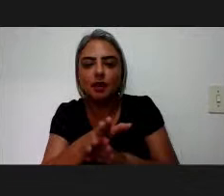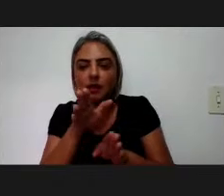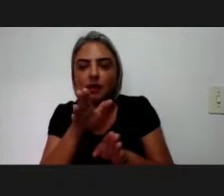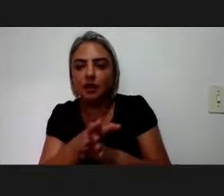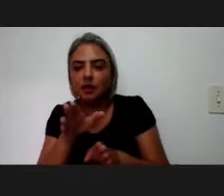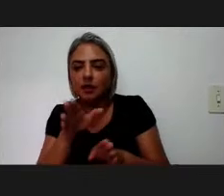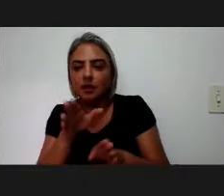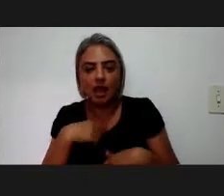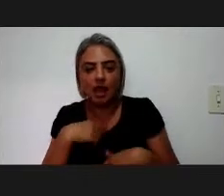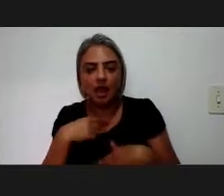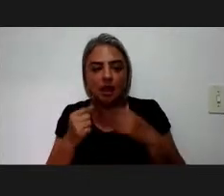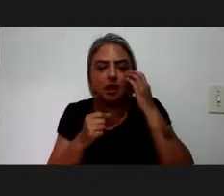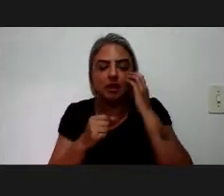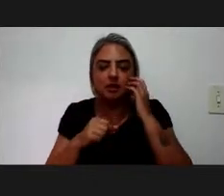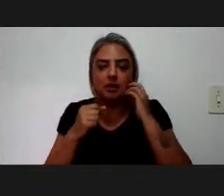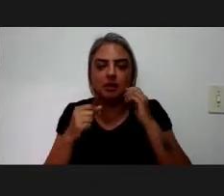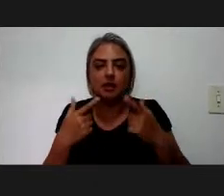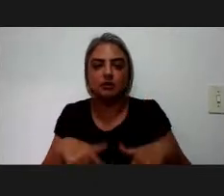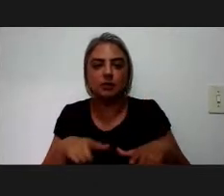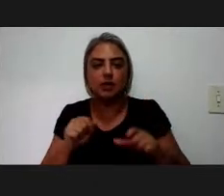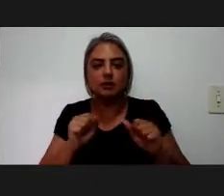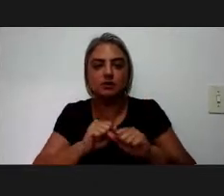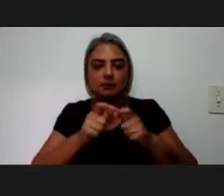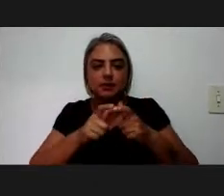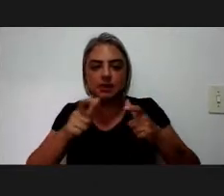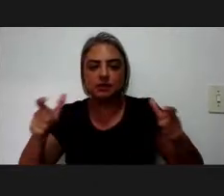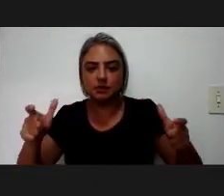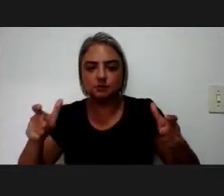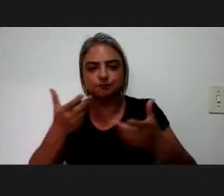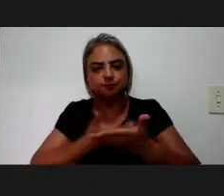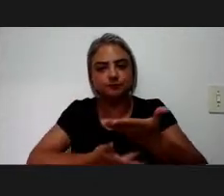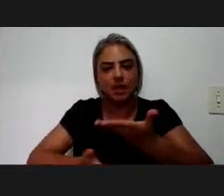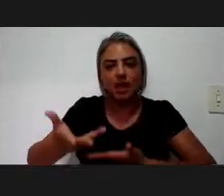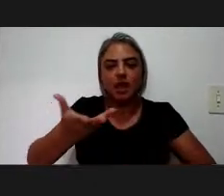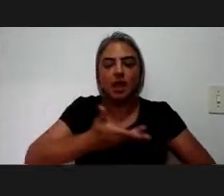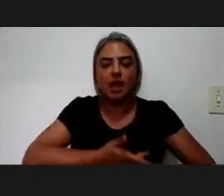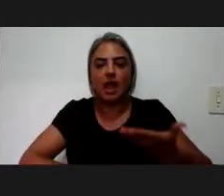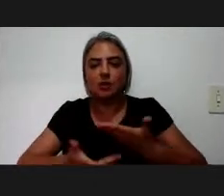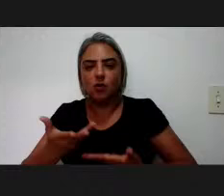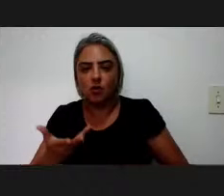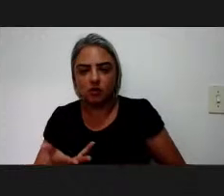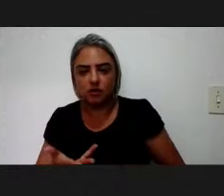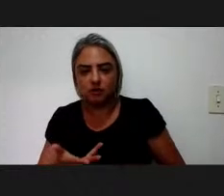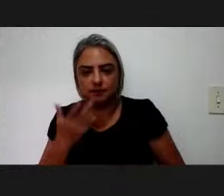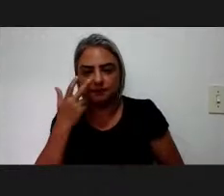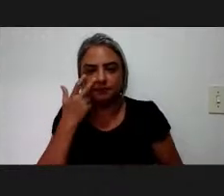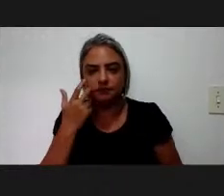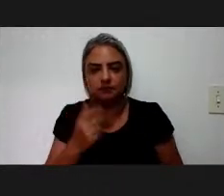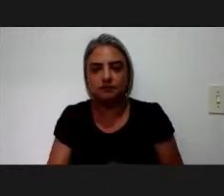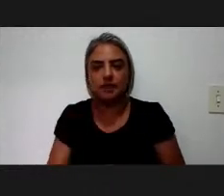So the recommendation also can widen the synergies.